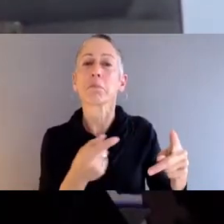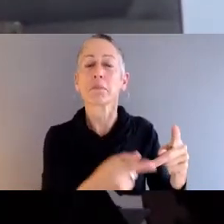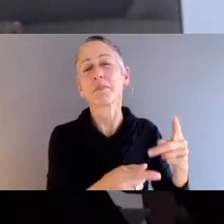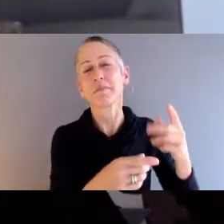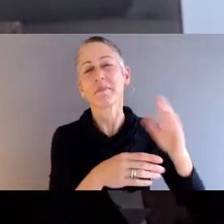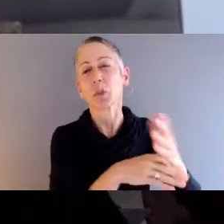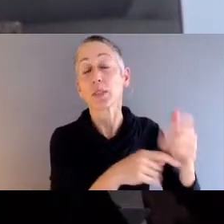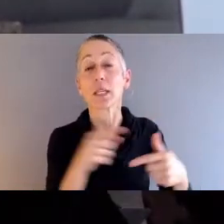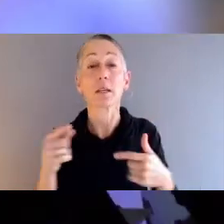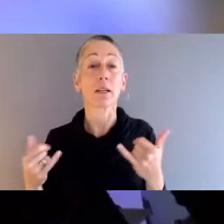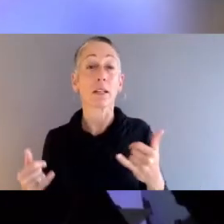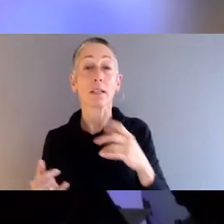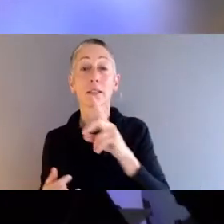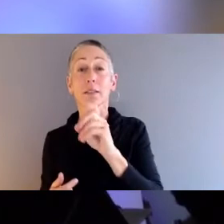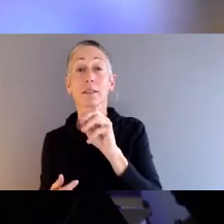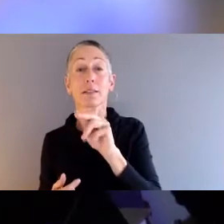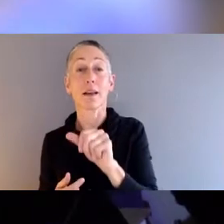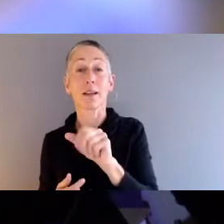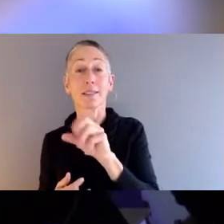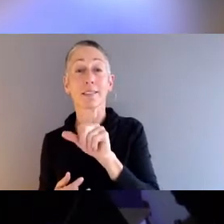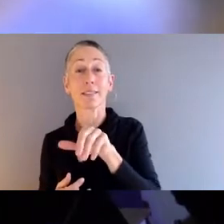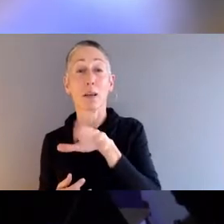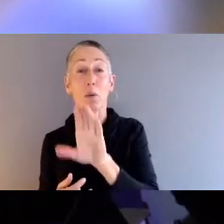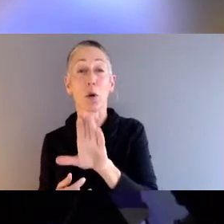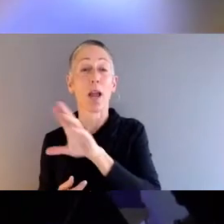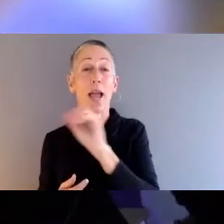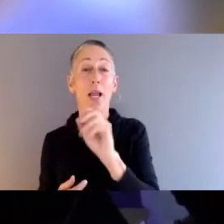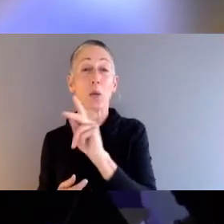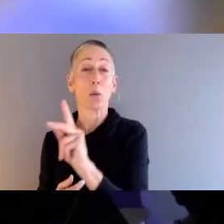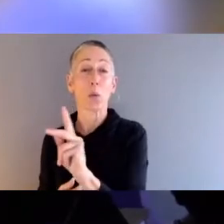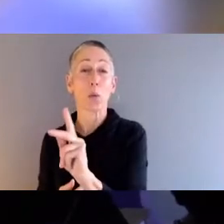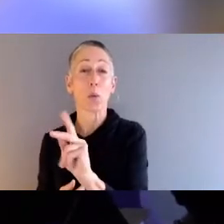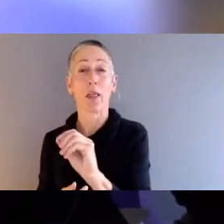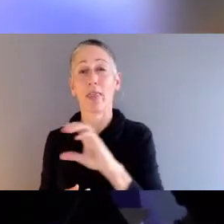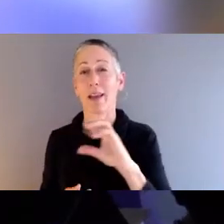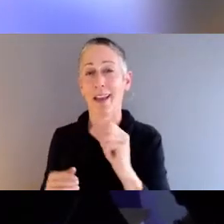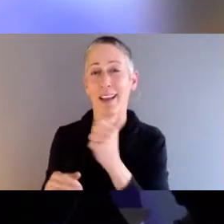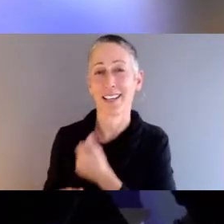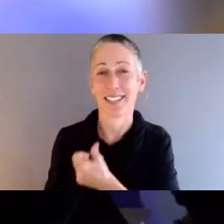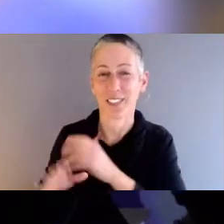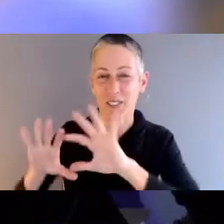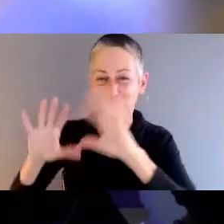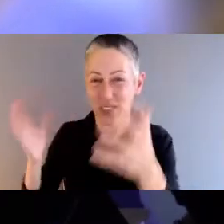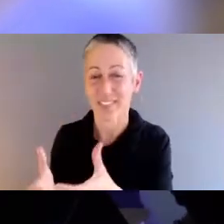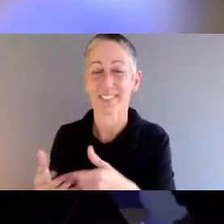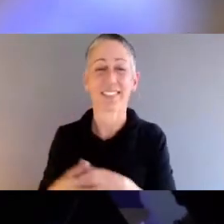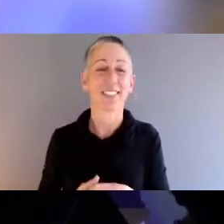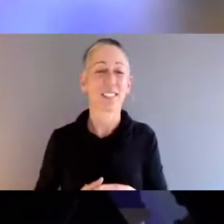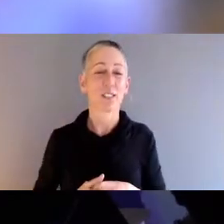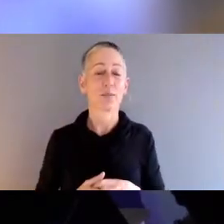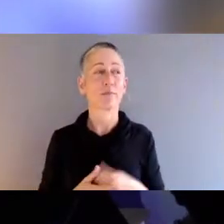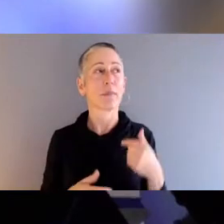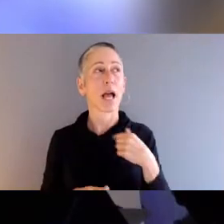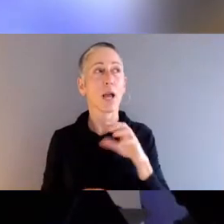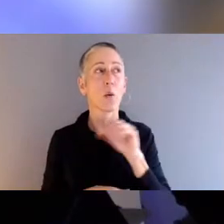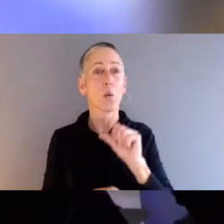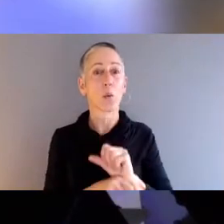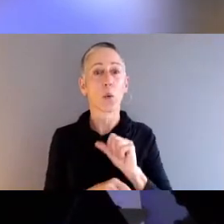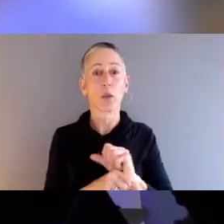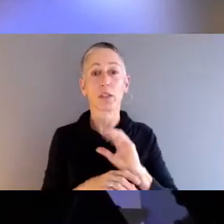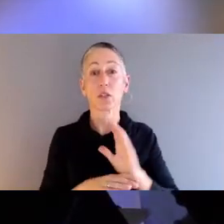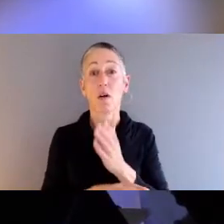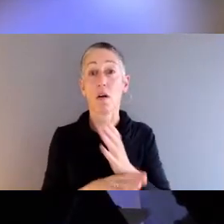meets Dave Brubeck. I recently had my first ever reading of a musical theater song cycle that I co-wrote, which would never have been possible if